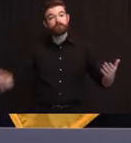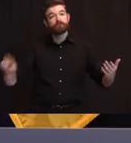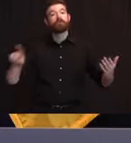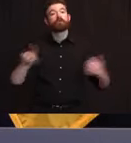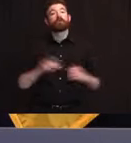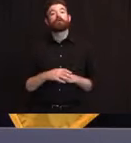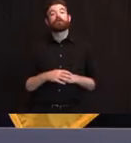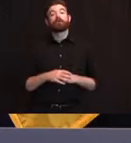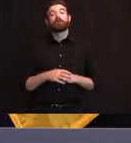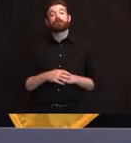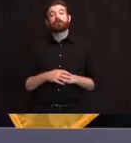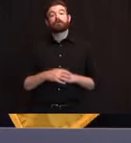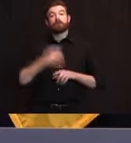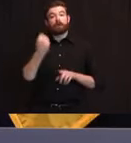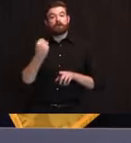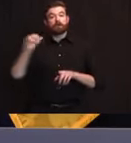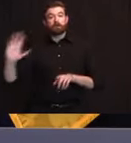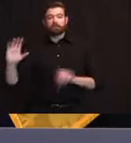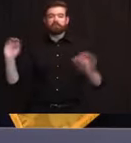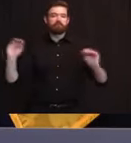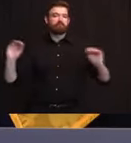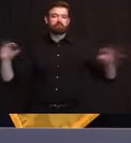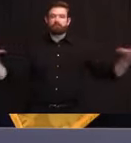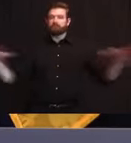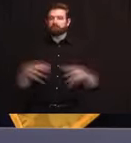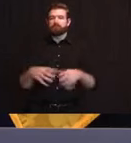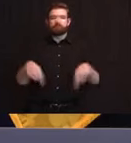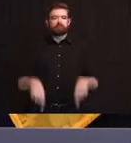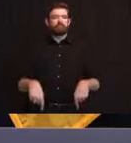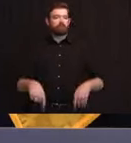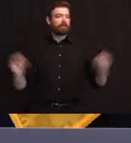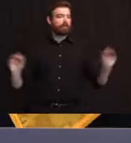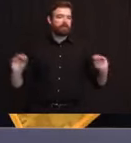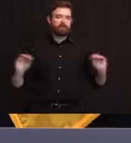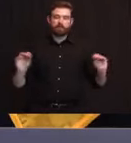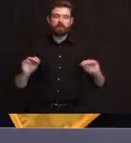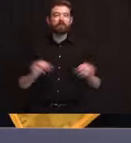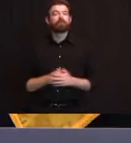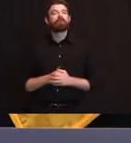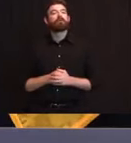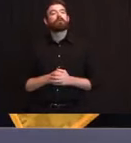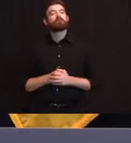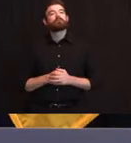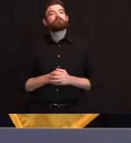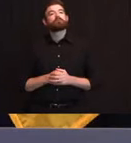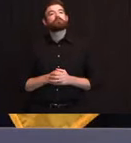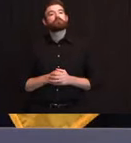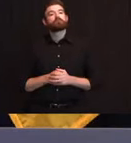weekends. We'll be with you electronically both tomorrow and Sunday, unless there's a reason to be with you otherwise.